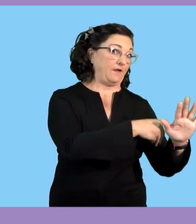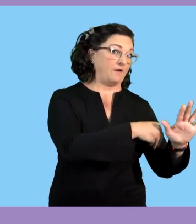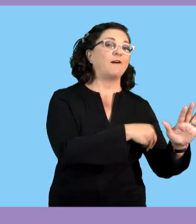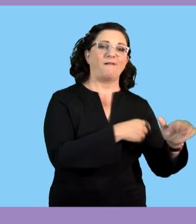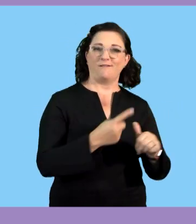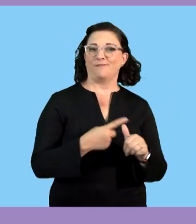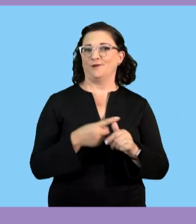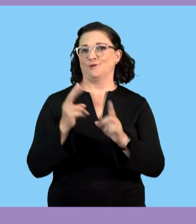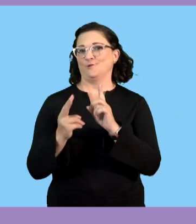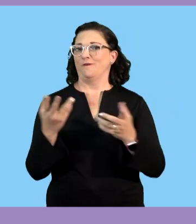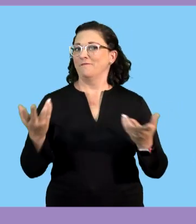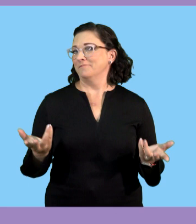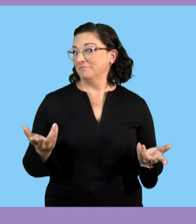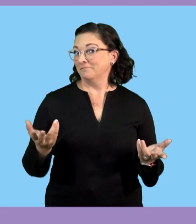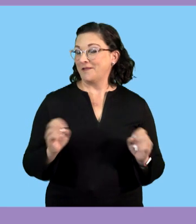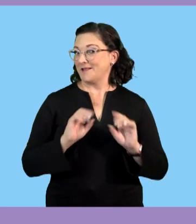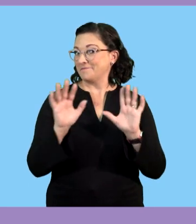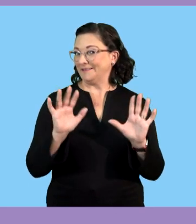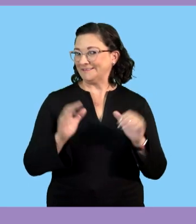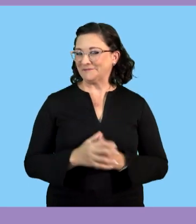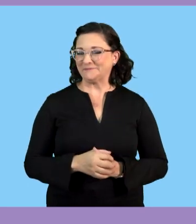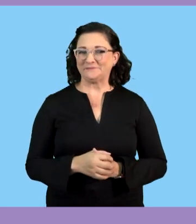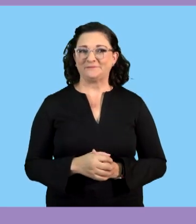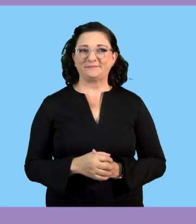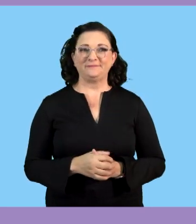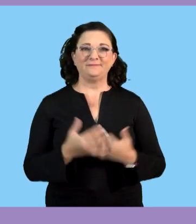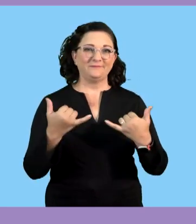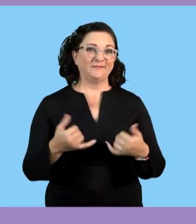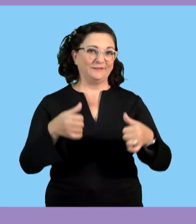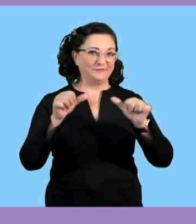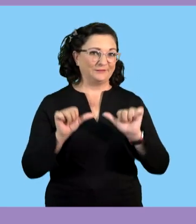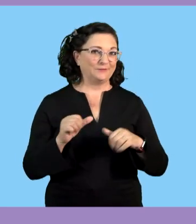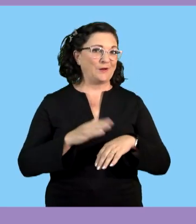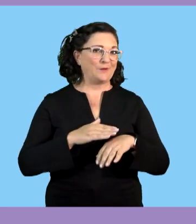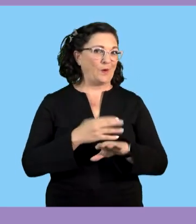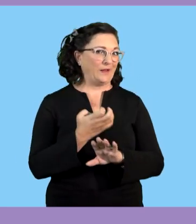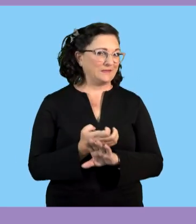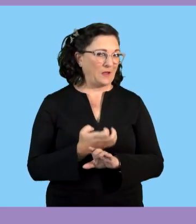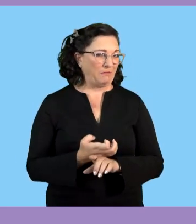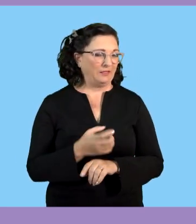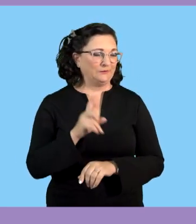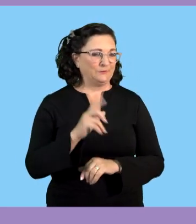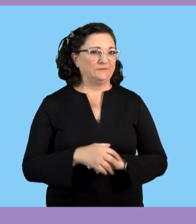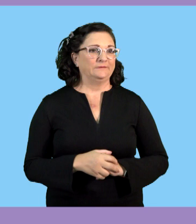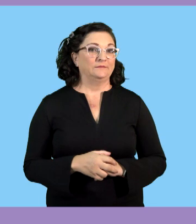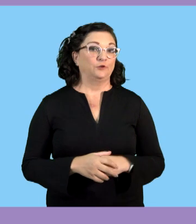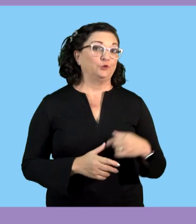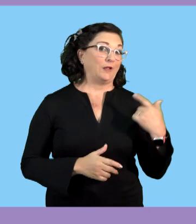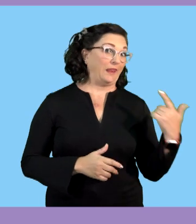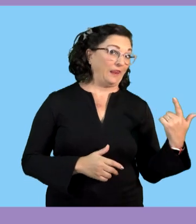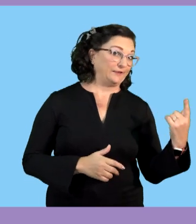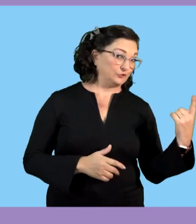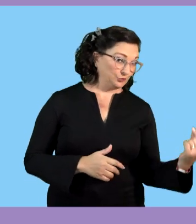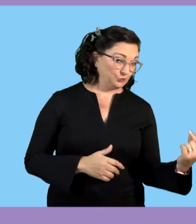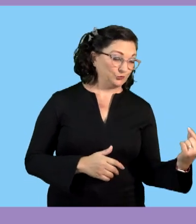12. Isn't that amazing? Let's look at some examples here. And then again, remember, what we